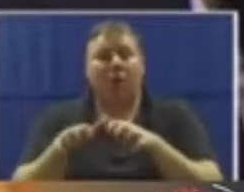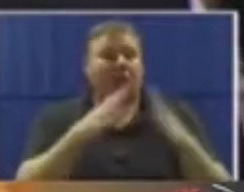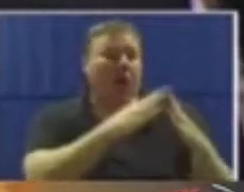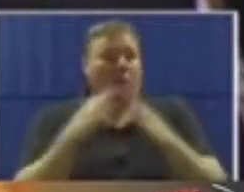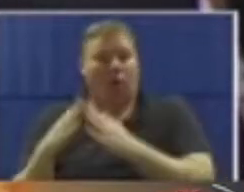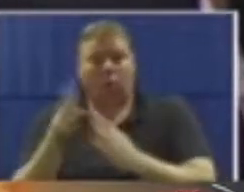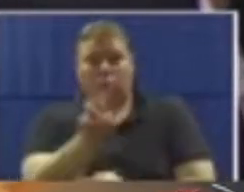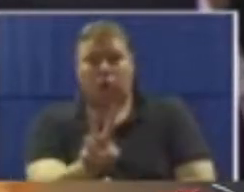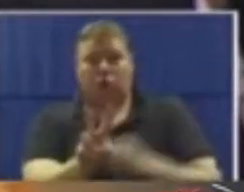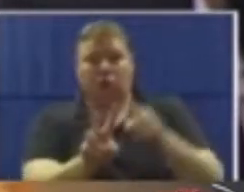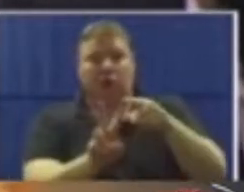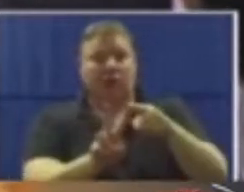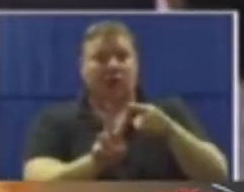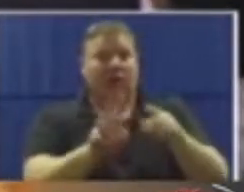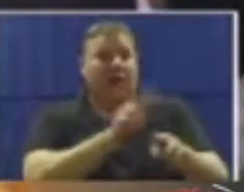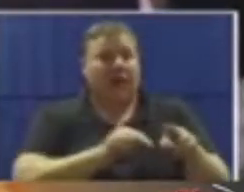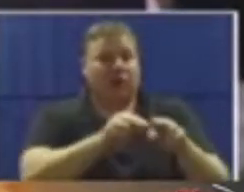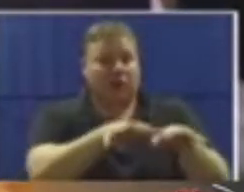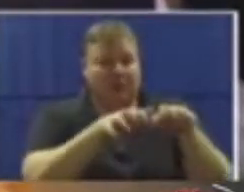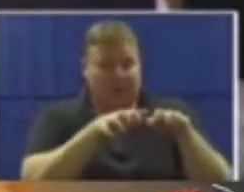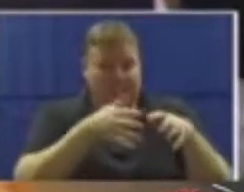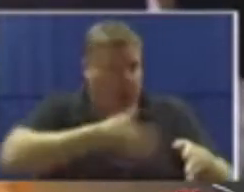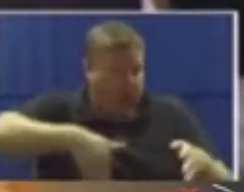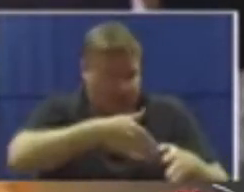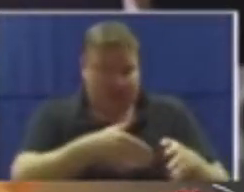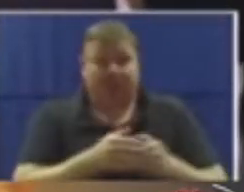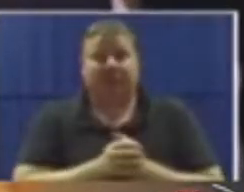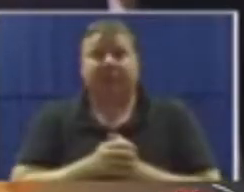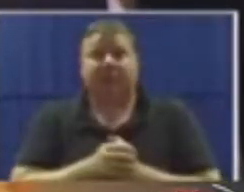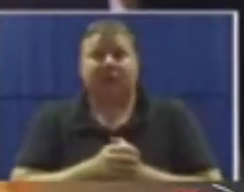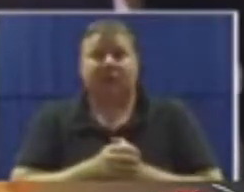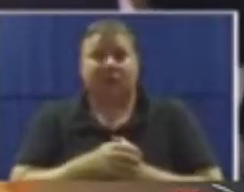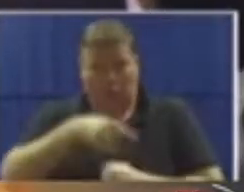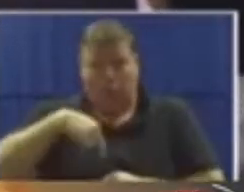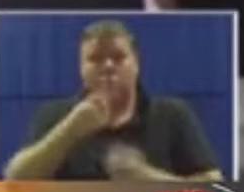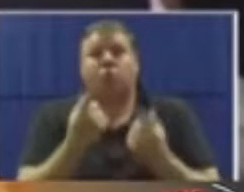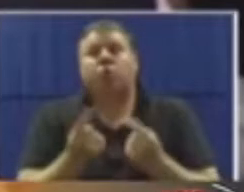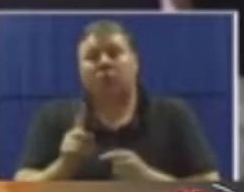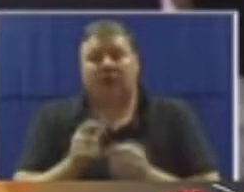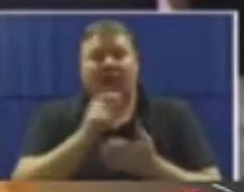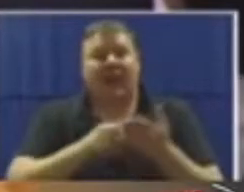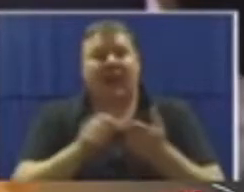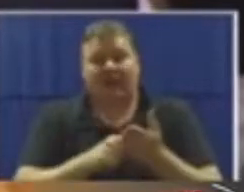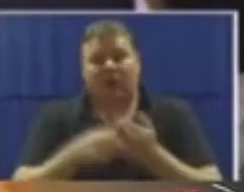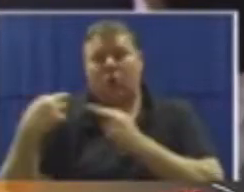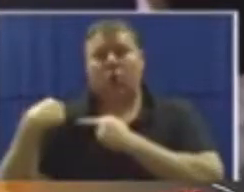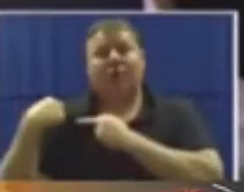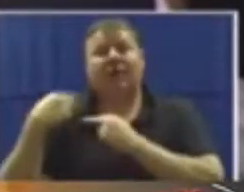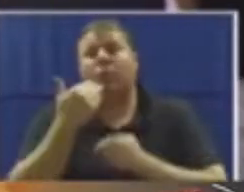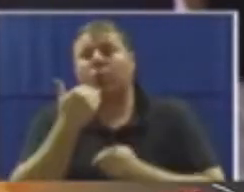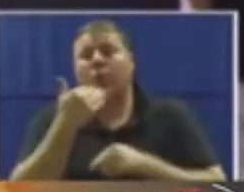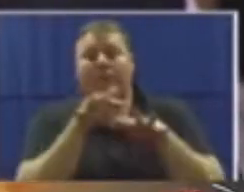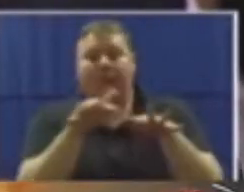houses, the National Assembly, that's us, and what are we supposed to do? We are elected to represent the